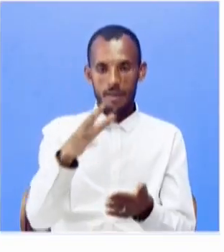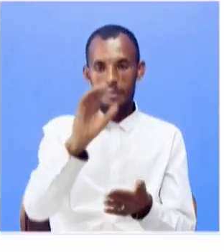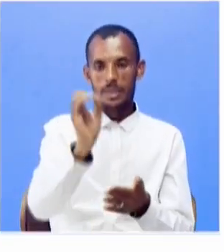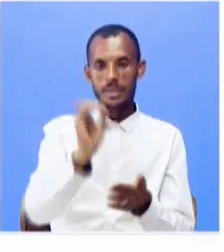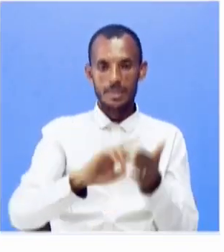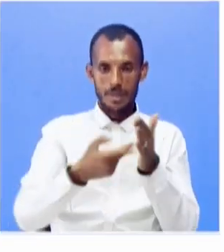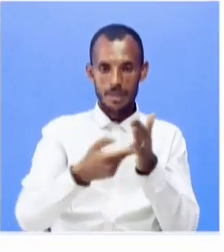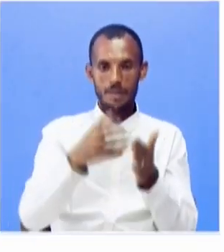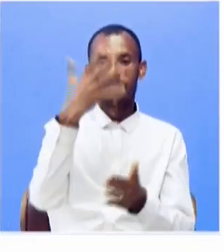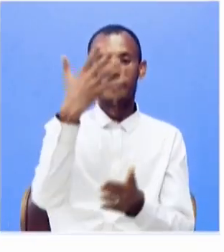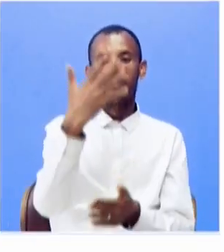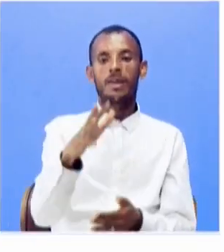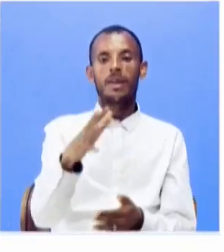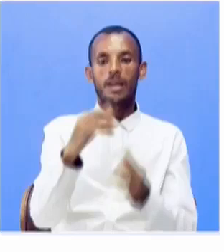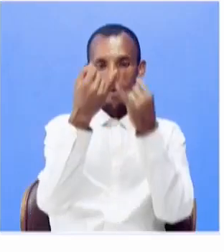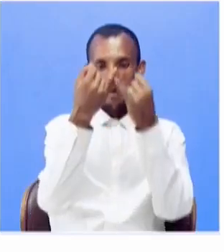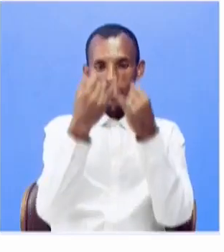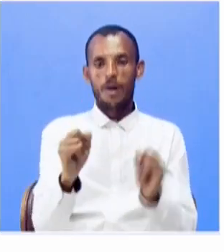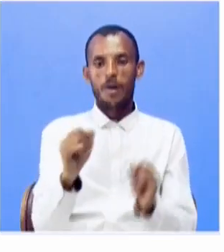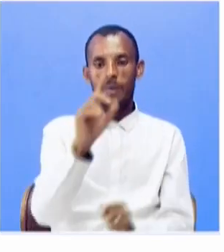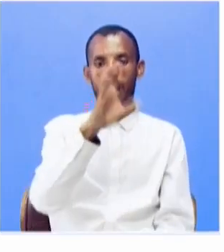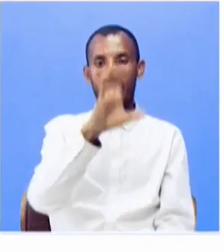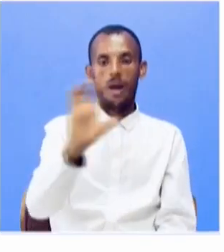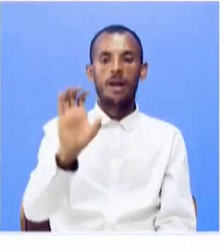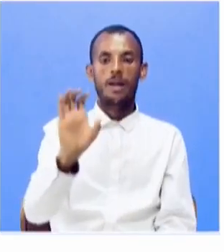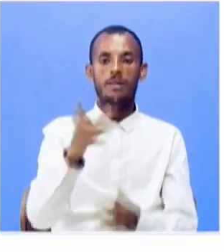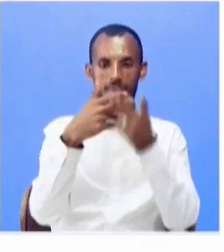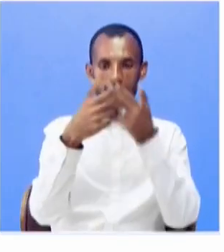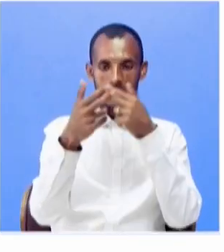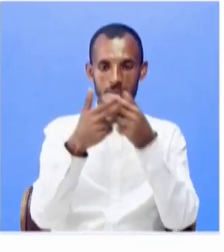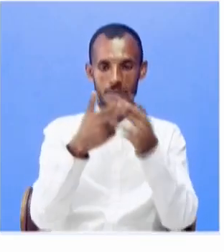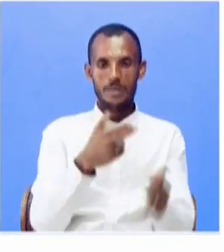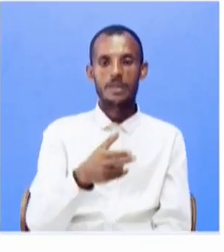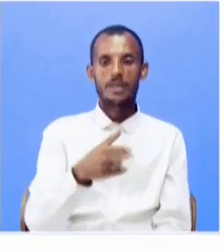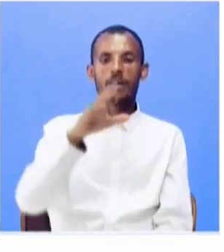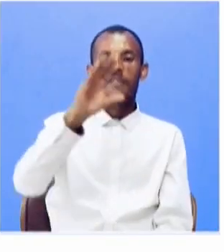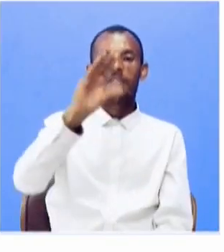15% means it is 15 over 100 times